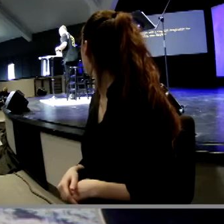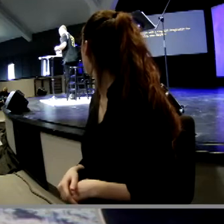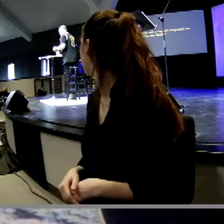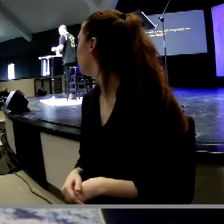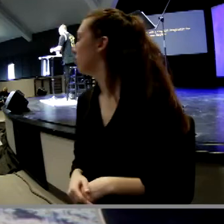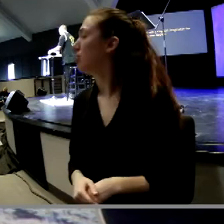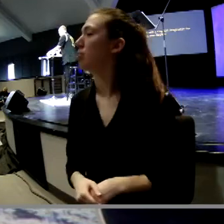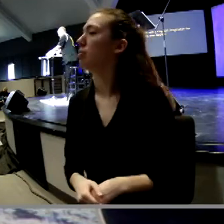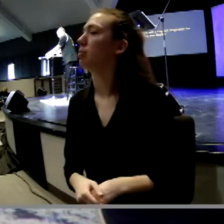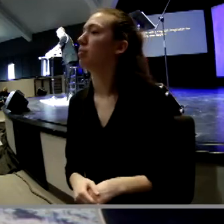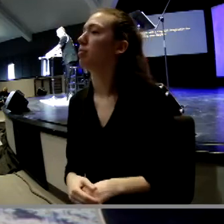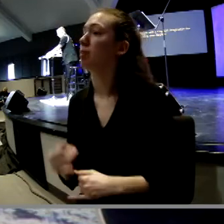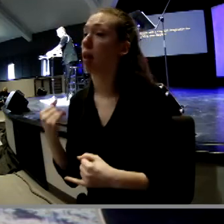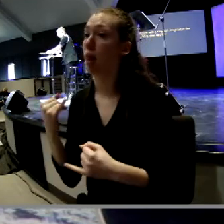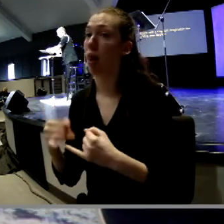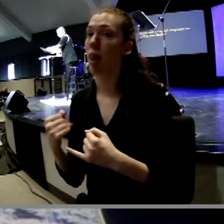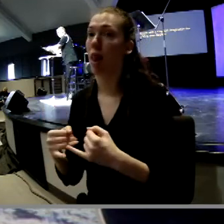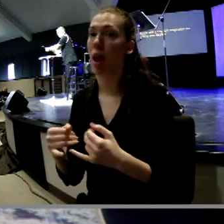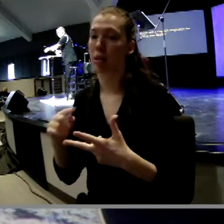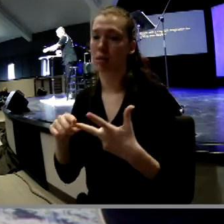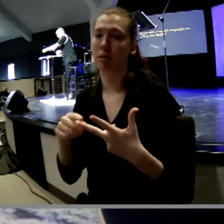All right, last primary color.